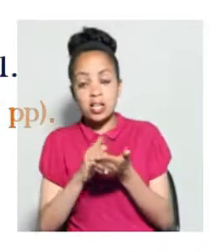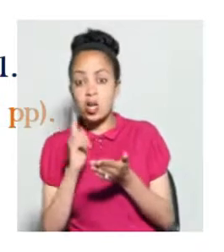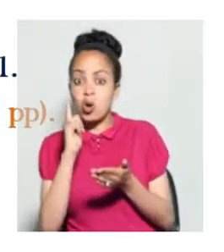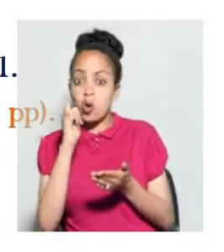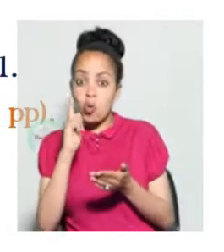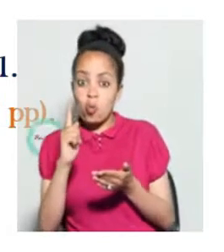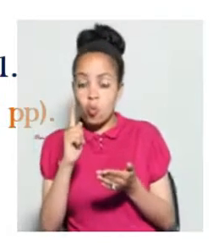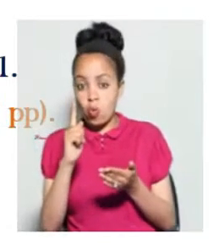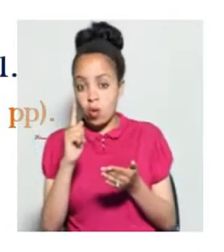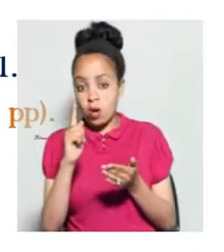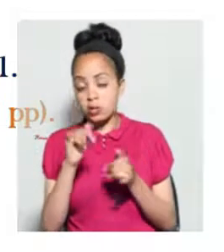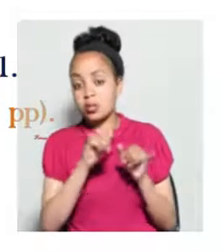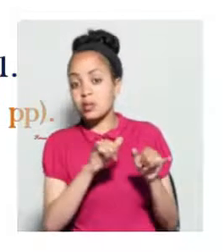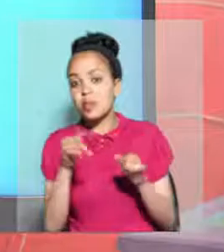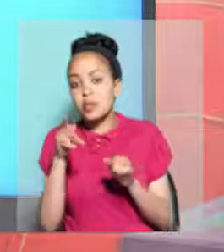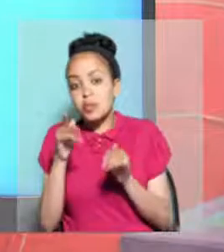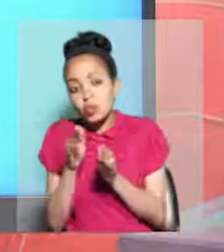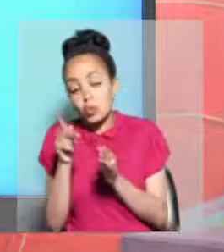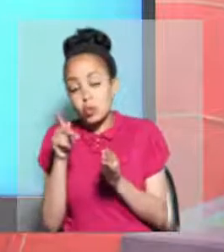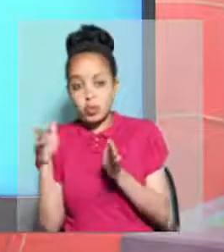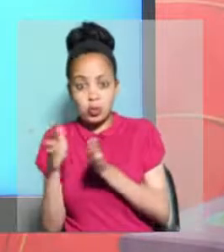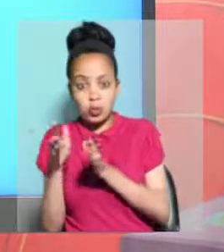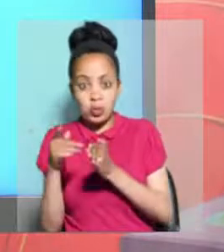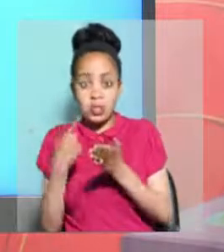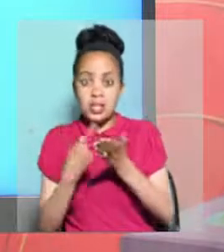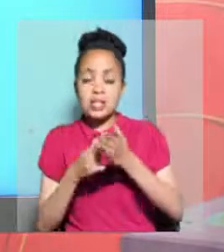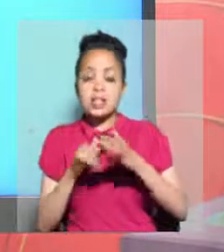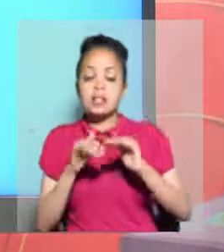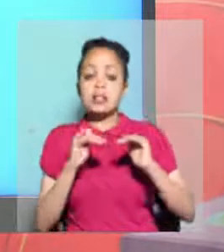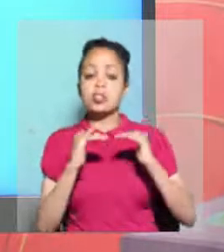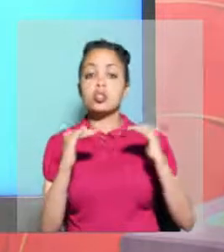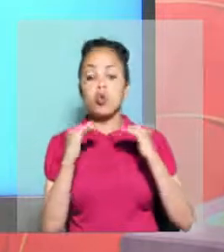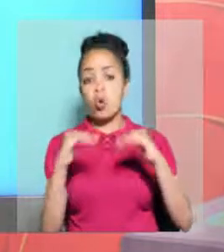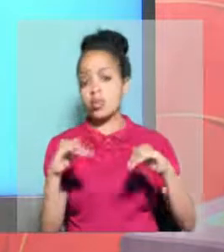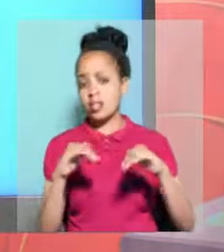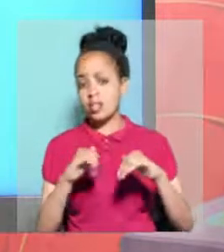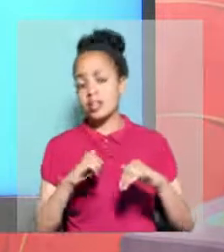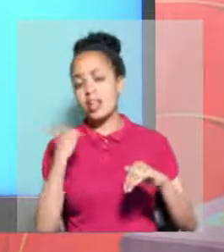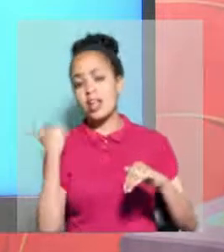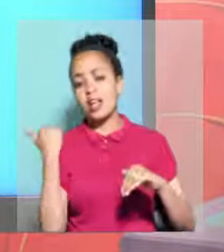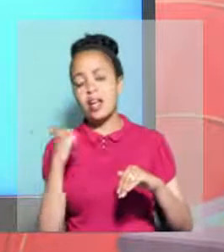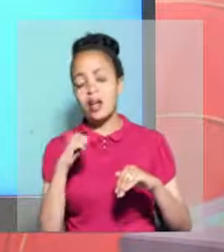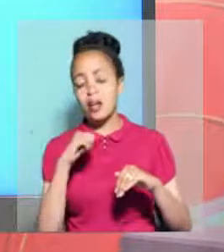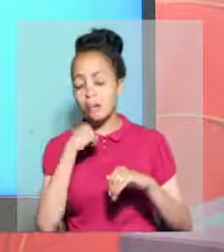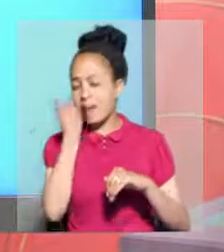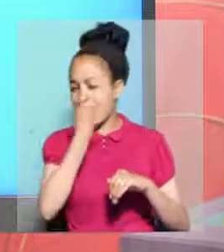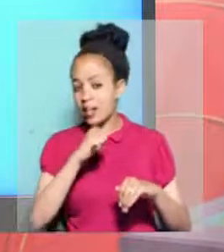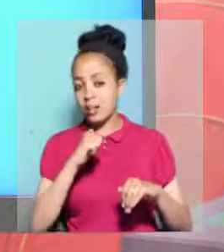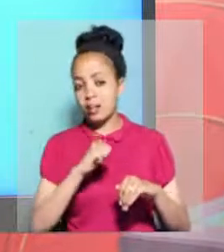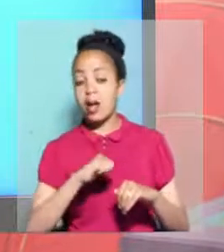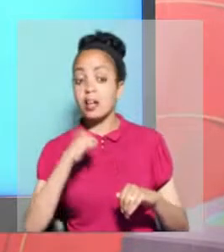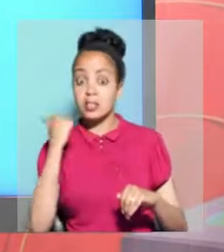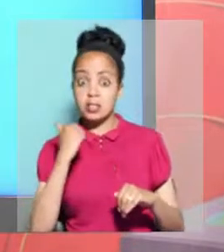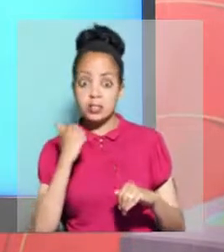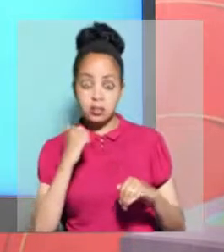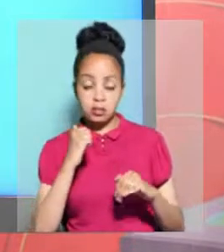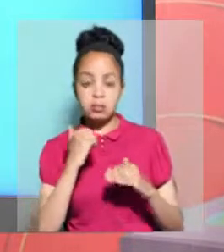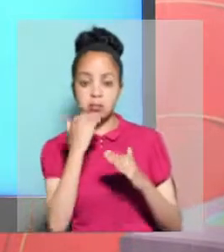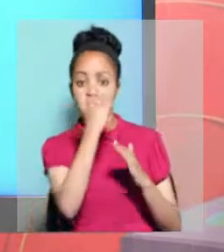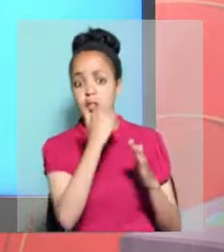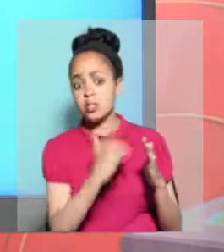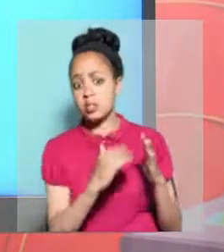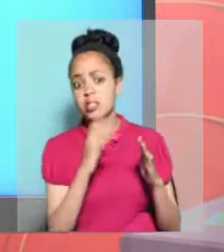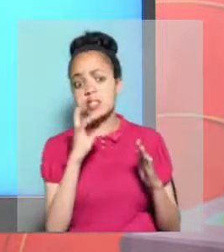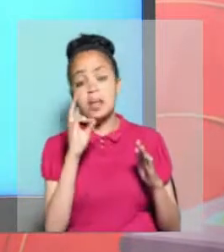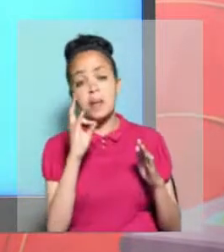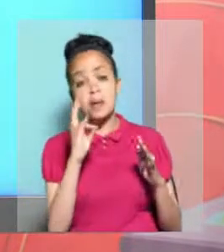1 homozygous P small, P small. It is constant for any other 7 contrasting traits. All